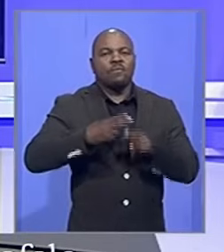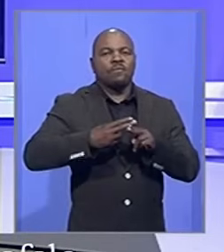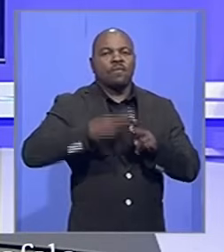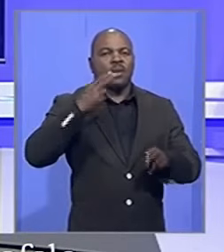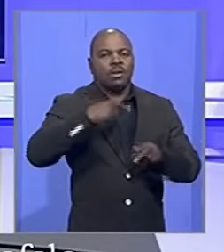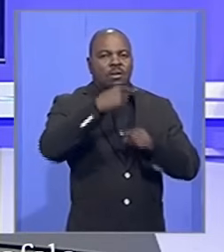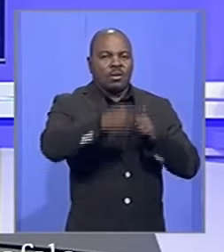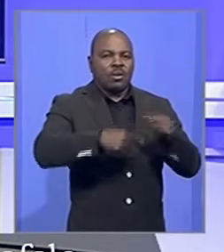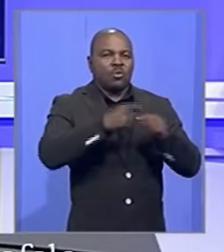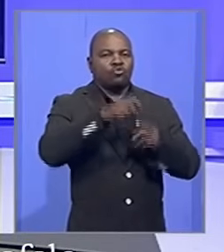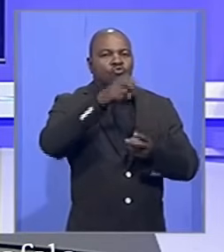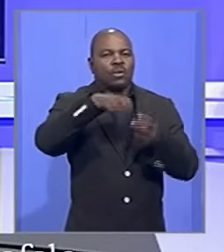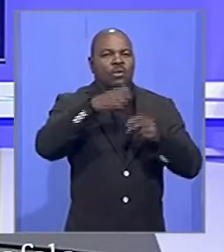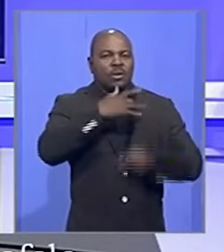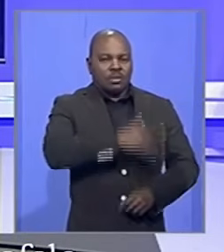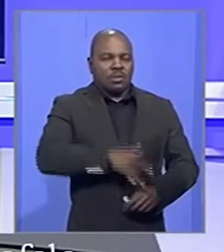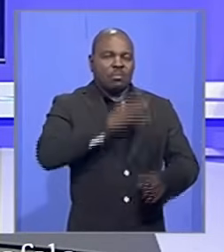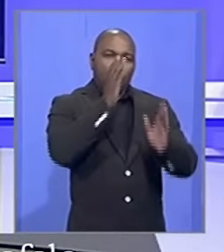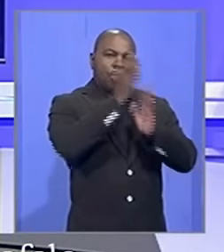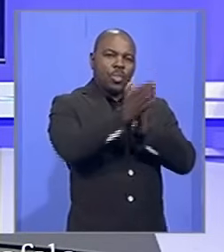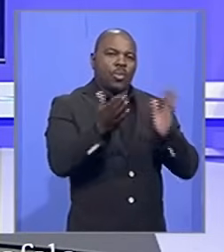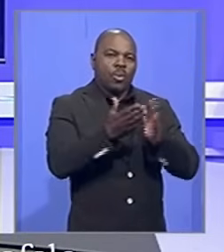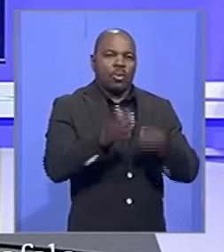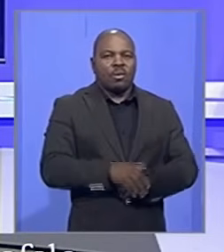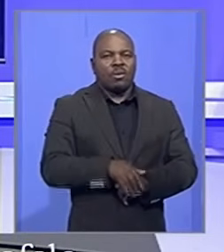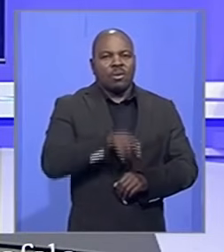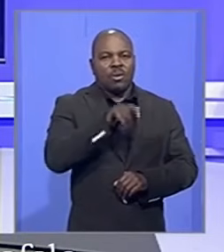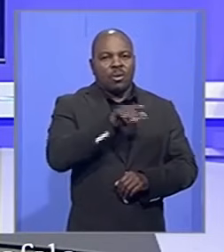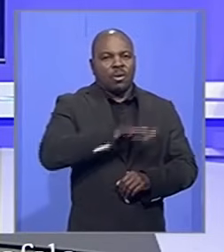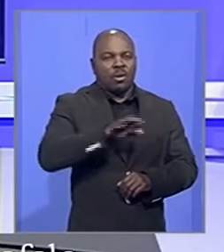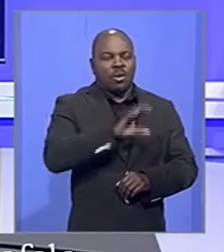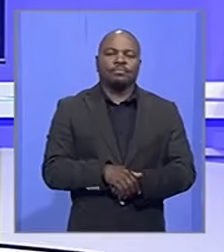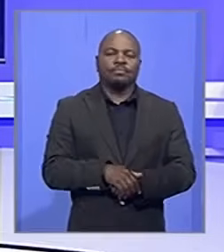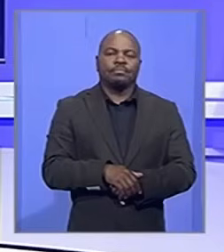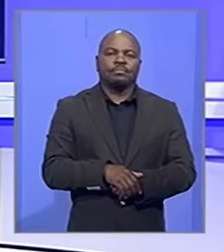Travelers Championship kwa Cromwell kwa Connecticut.